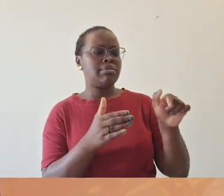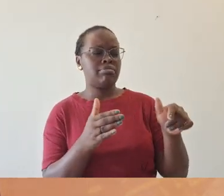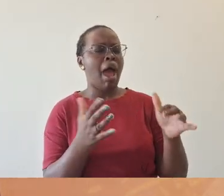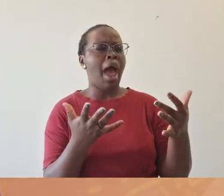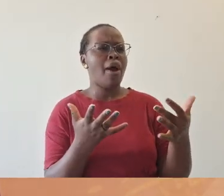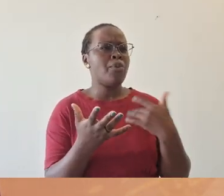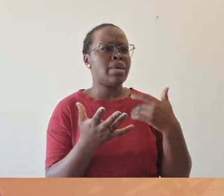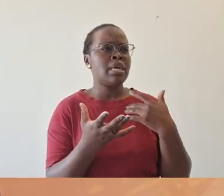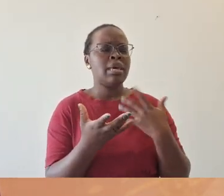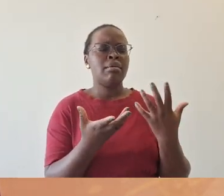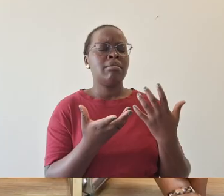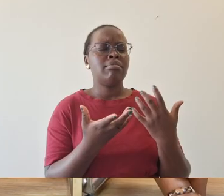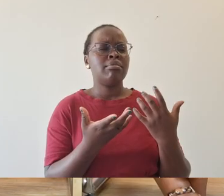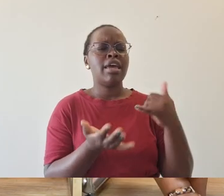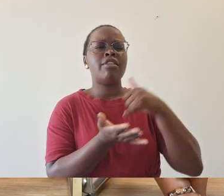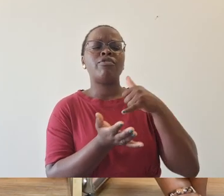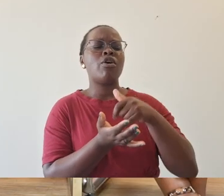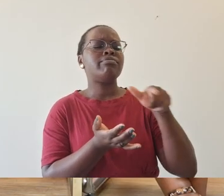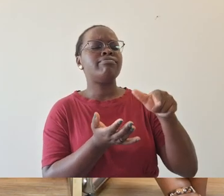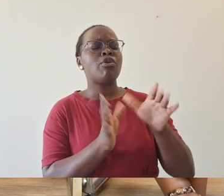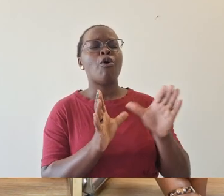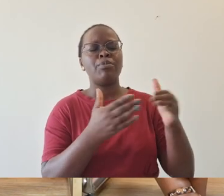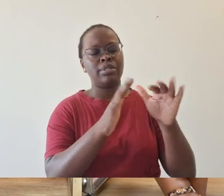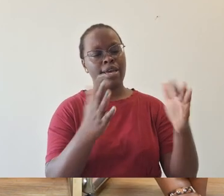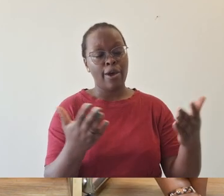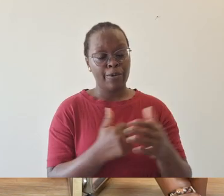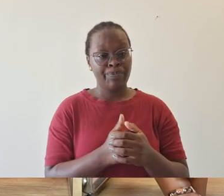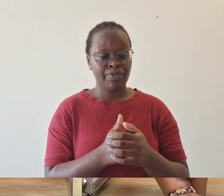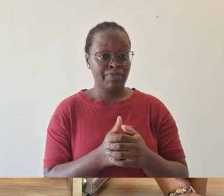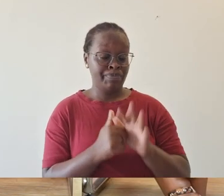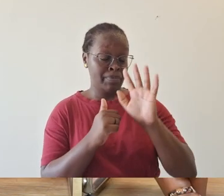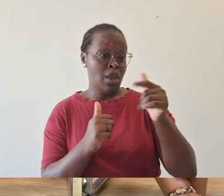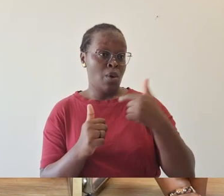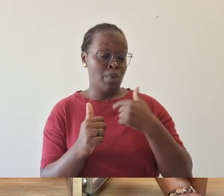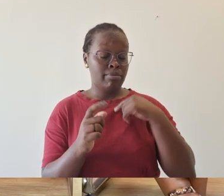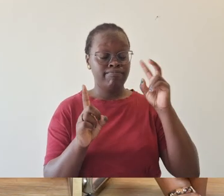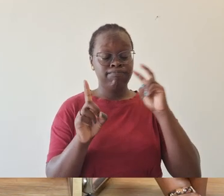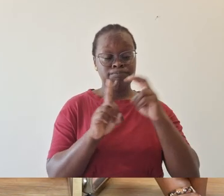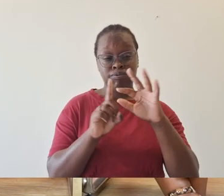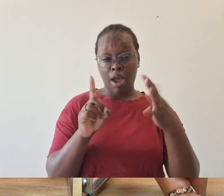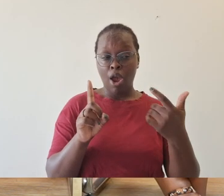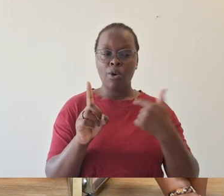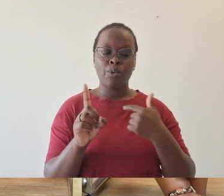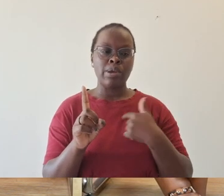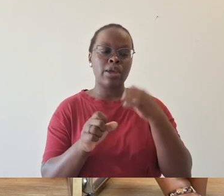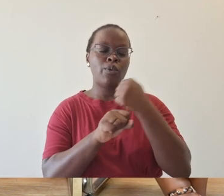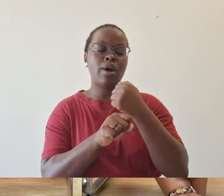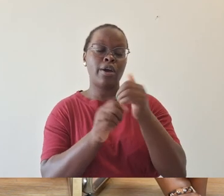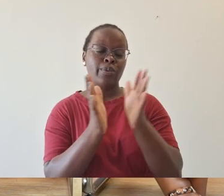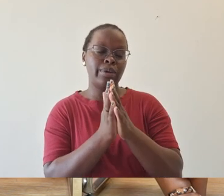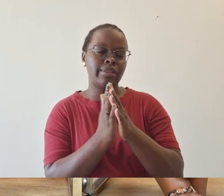success? So how we approached this is one, working with a local NGO, right? So we worked with a